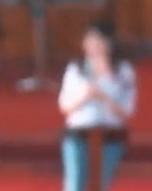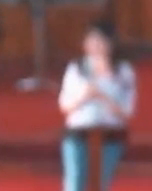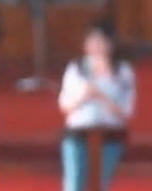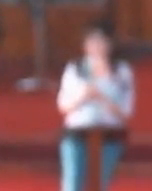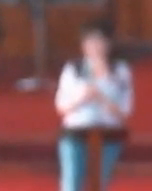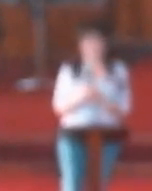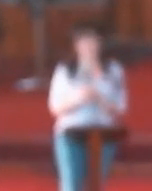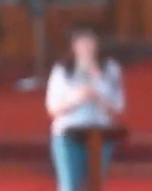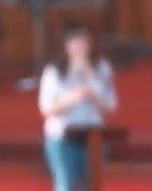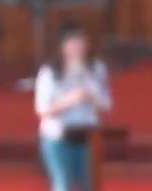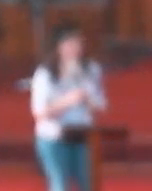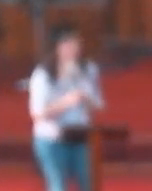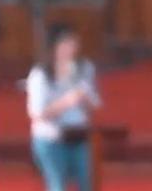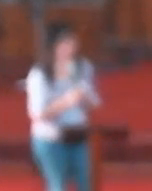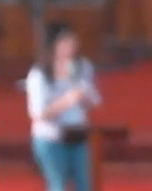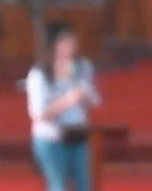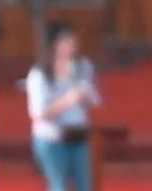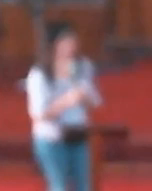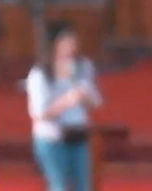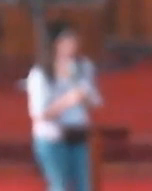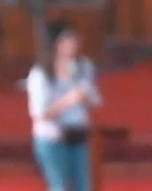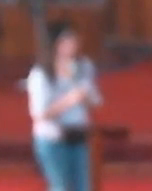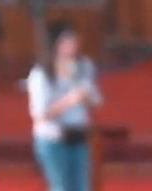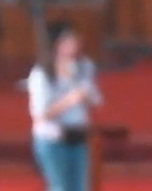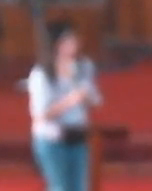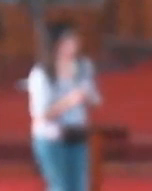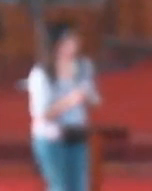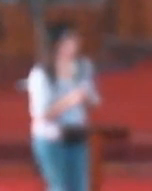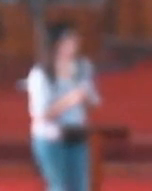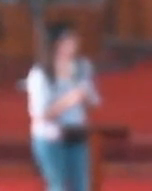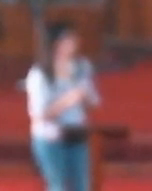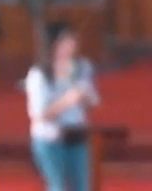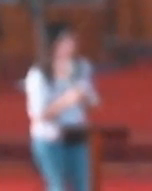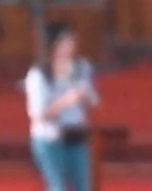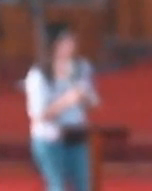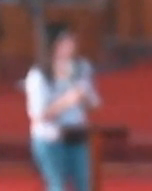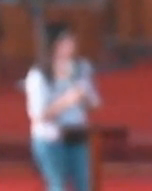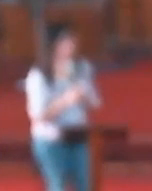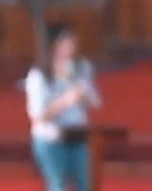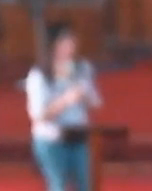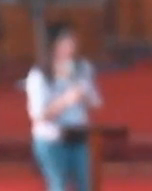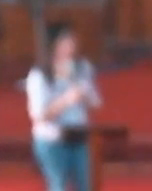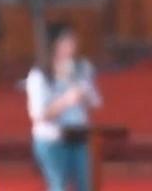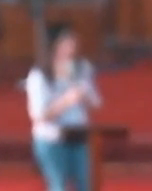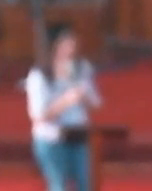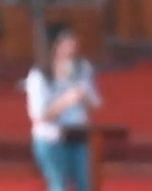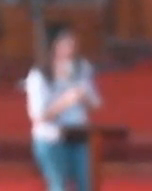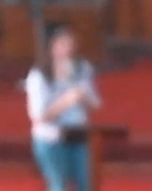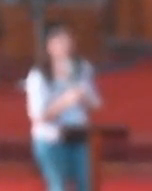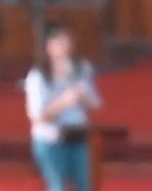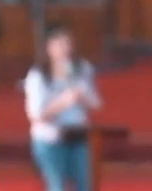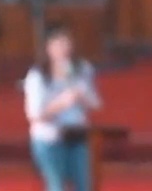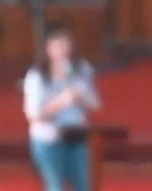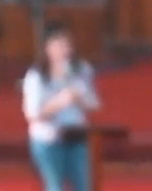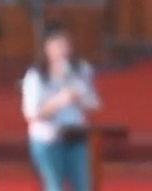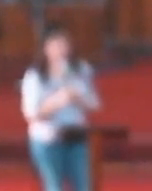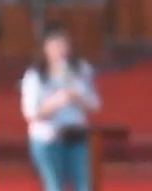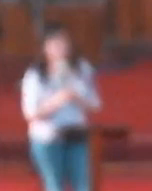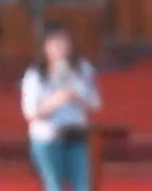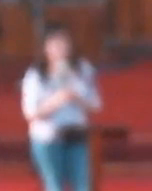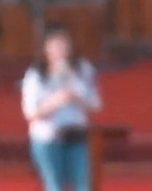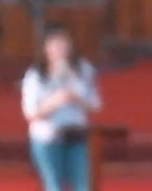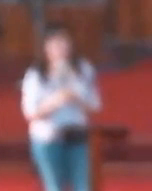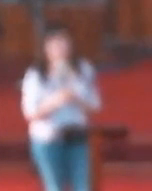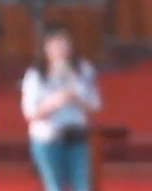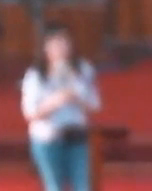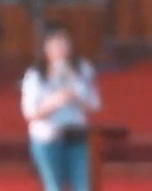was not on my menu either. Y me dijo, Paul, hay personas que han escuchado mala enseñanza con respecto a la lengua y